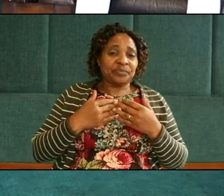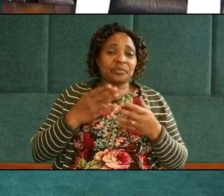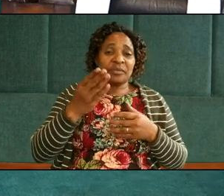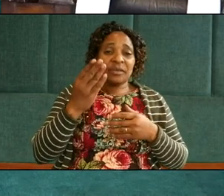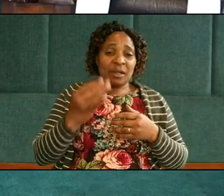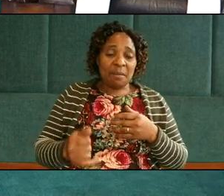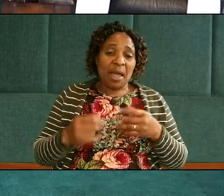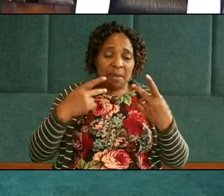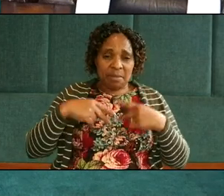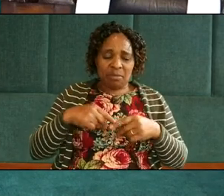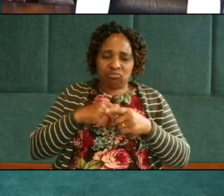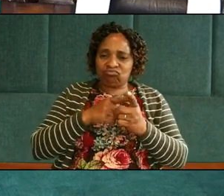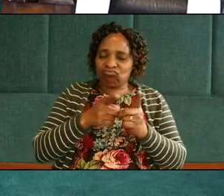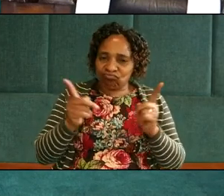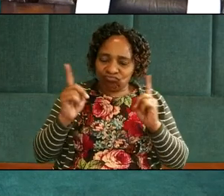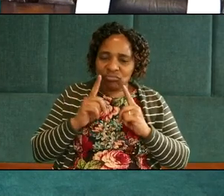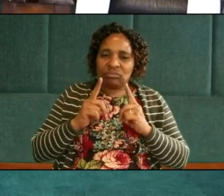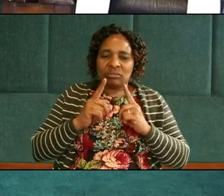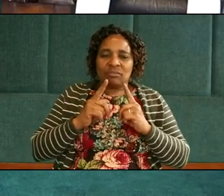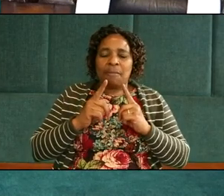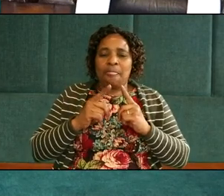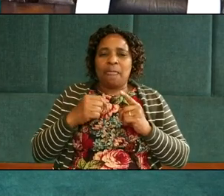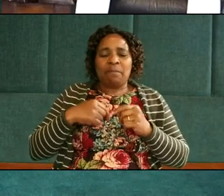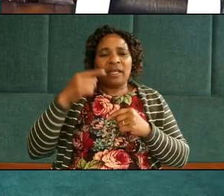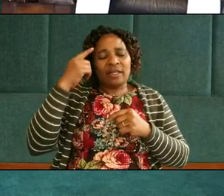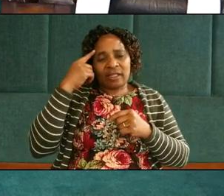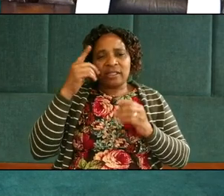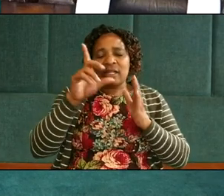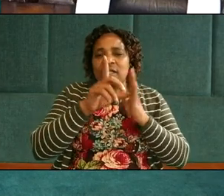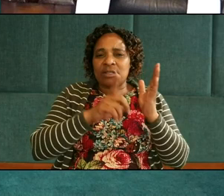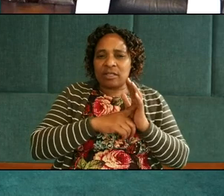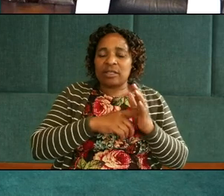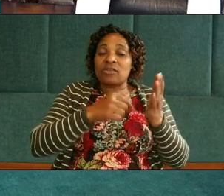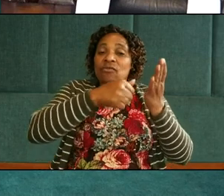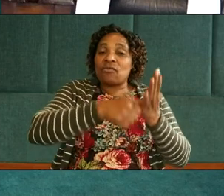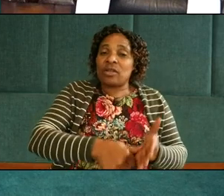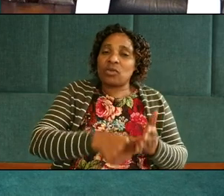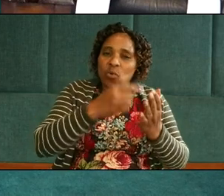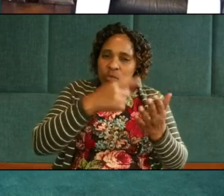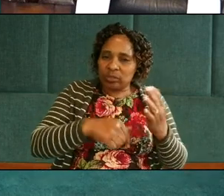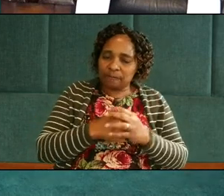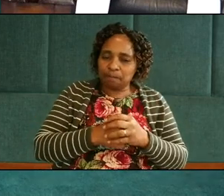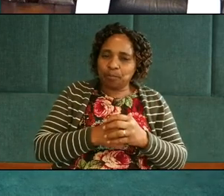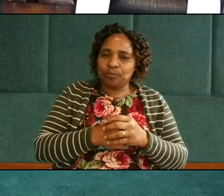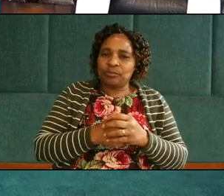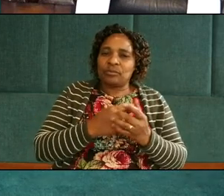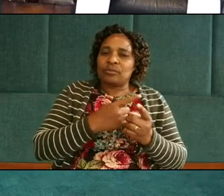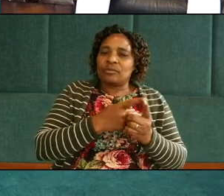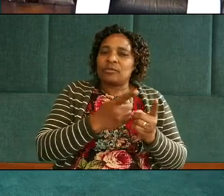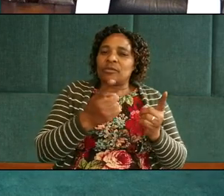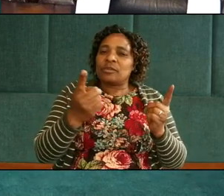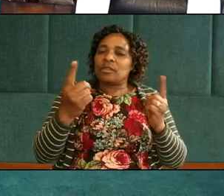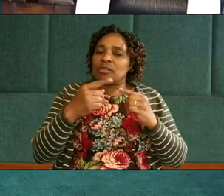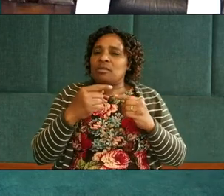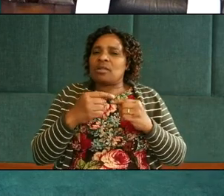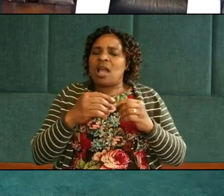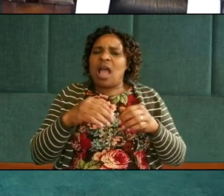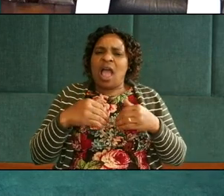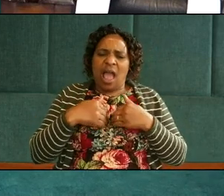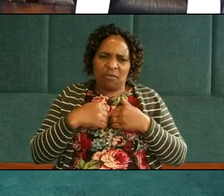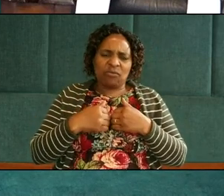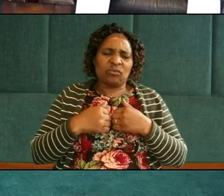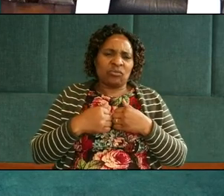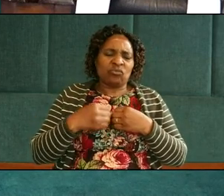by these people, you know. And I think what the lesson is trying to emphasize is that, you know, they didn't have to have a